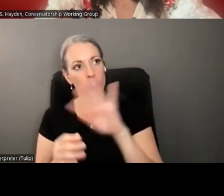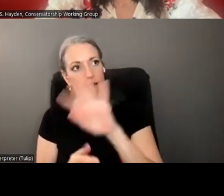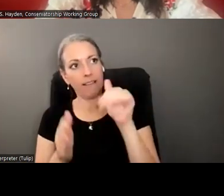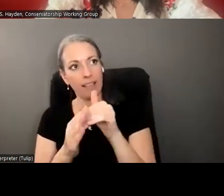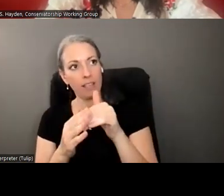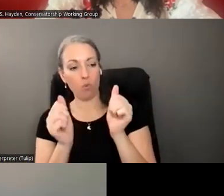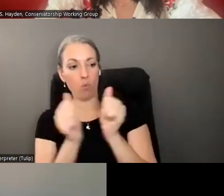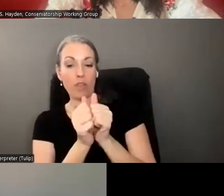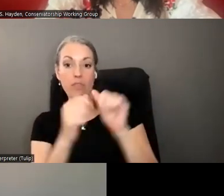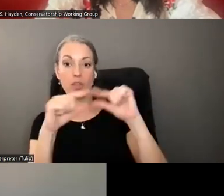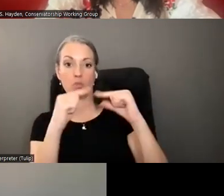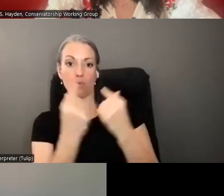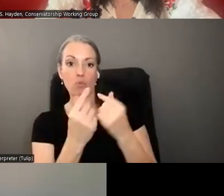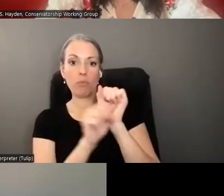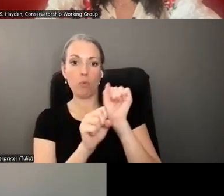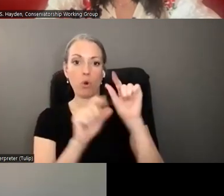Thank you.